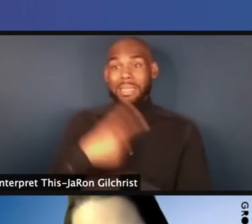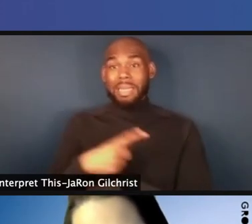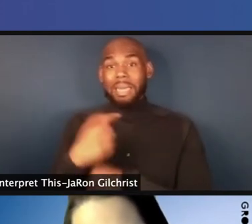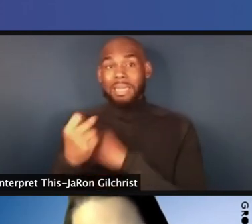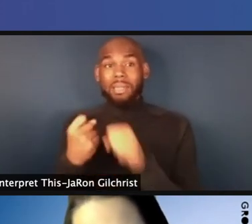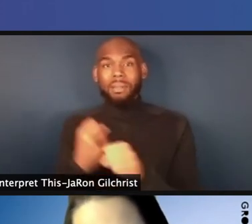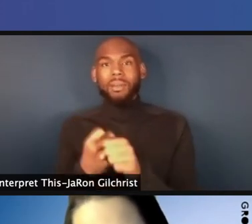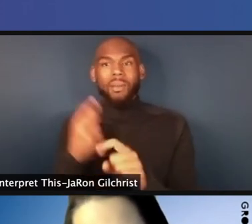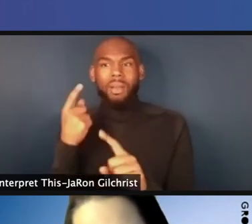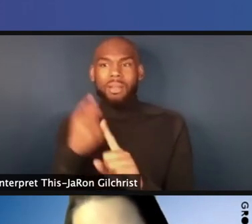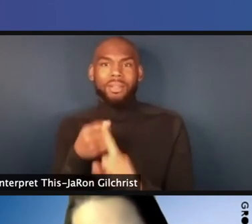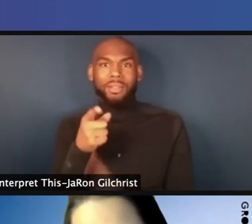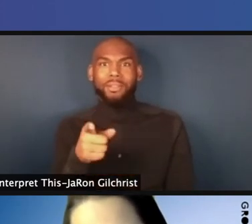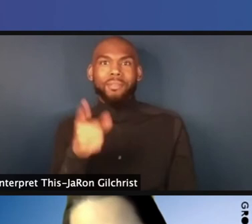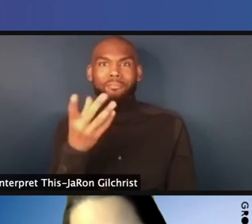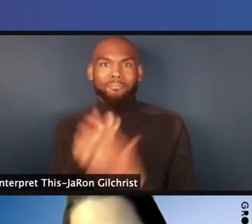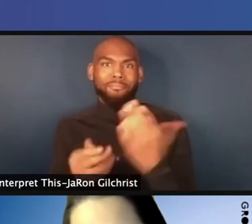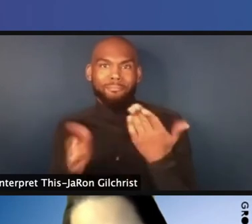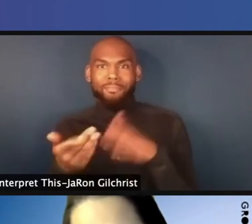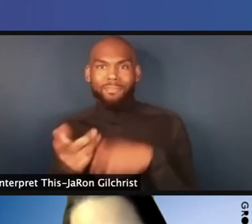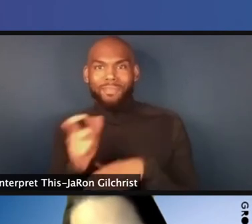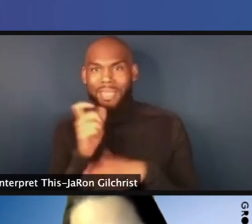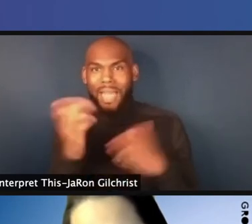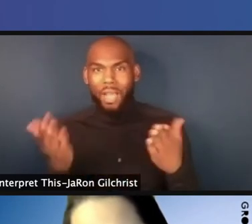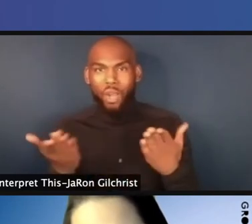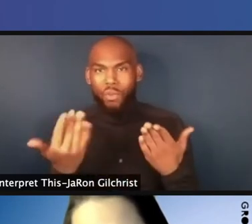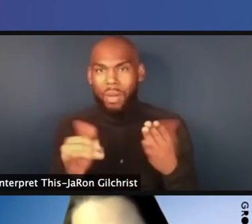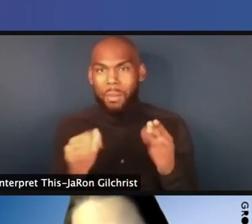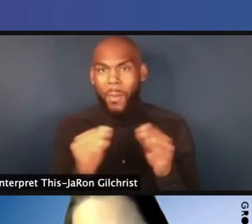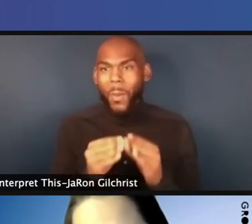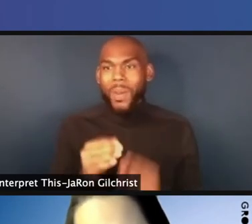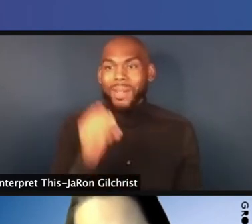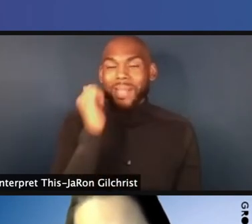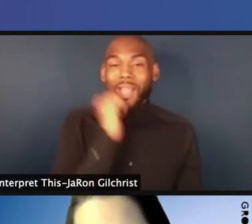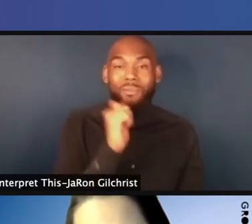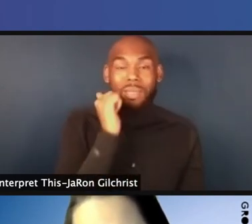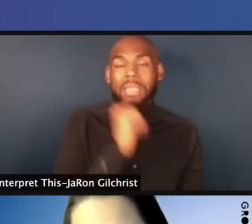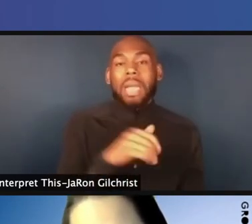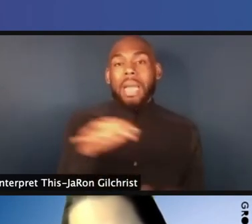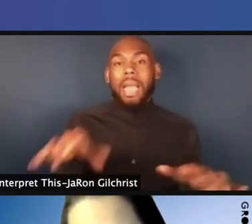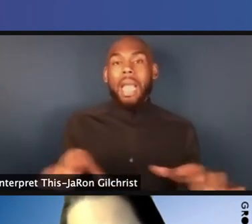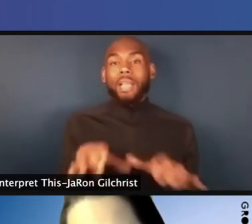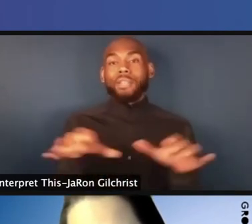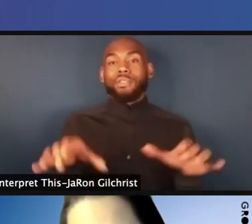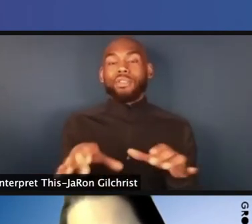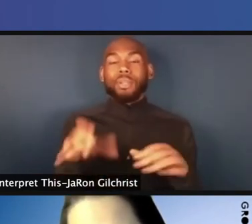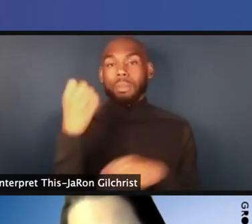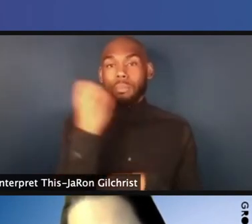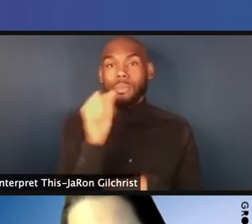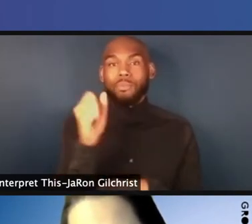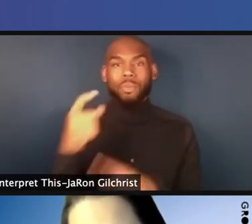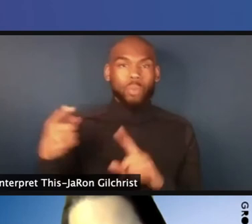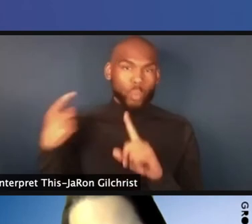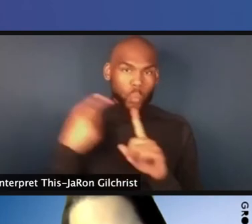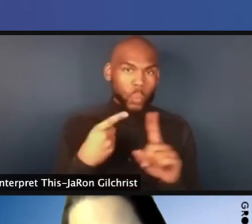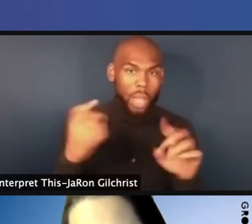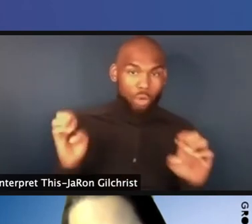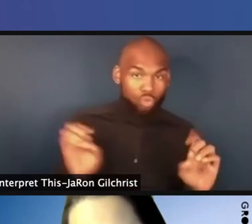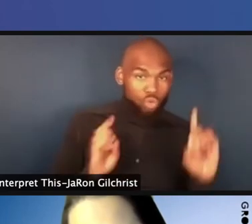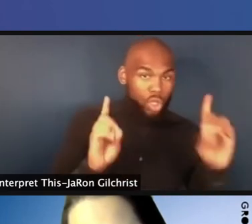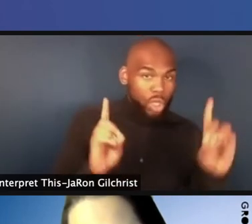until you're no longer here. It is an everyday action. It's an everyday movement towards education,